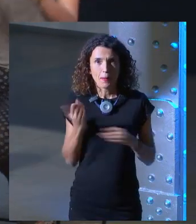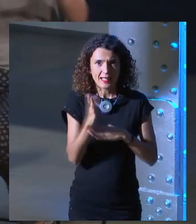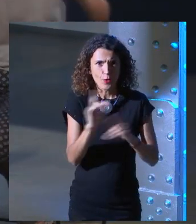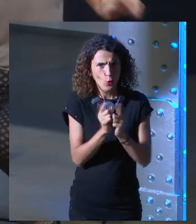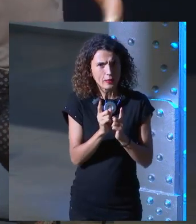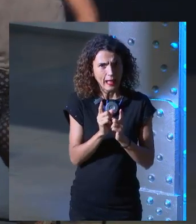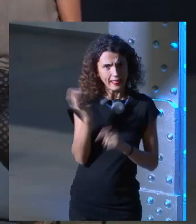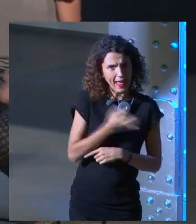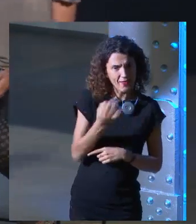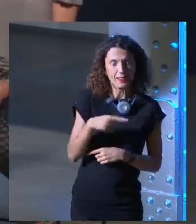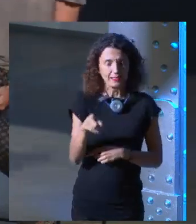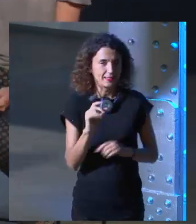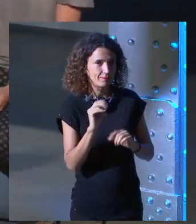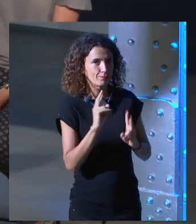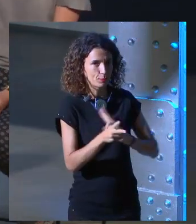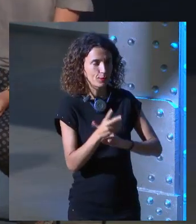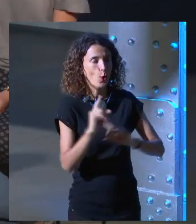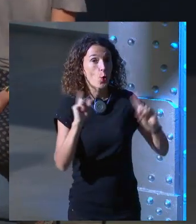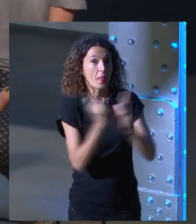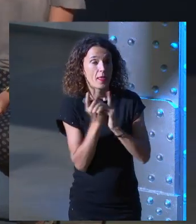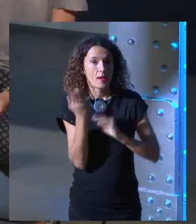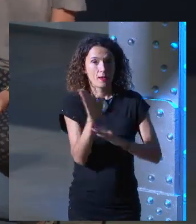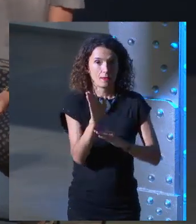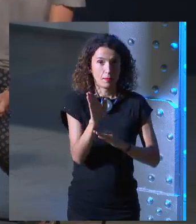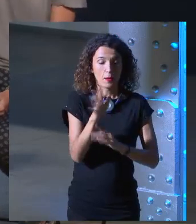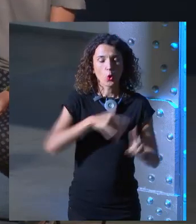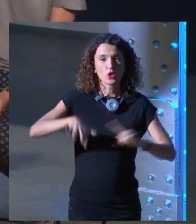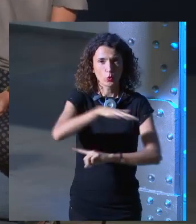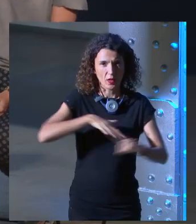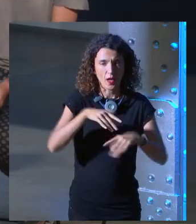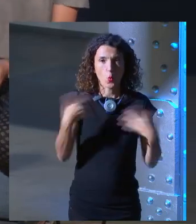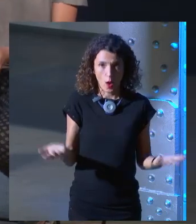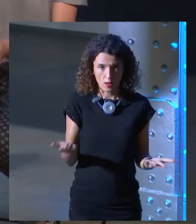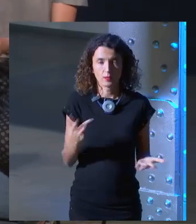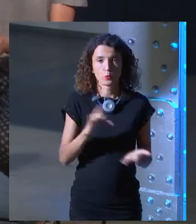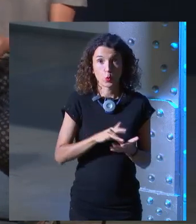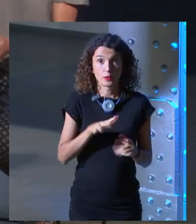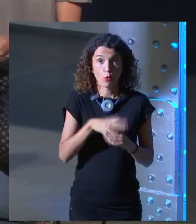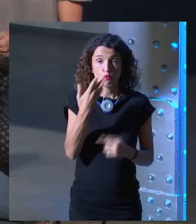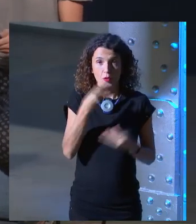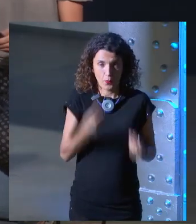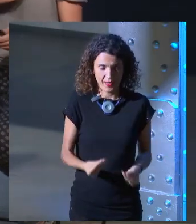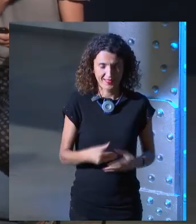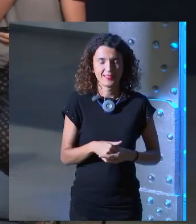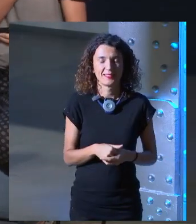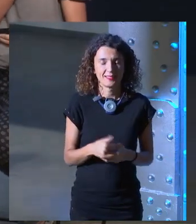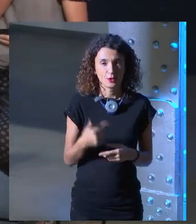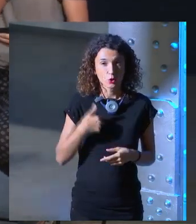Pero bueno, voy a hacer una pequeña intro. Yes, I'll give a short introduction to put everything into